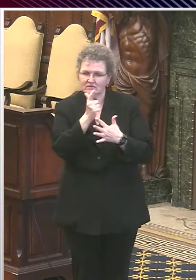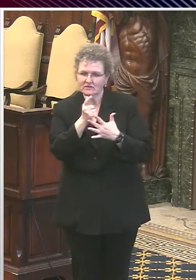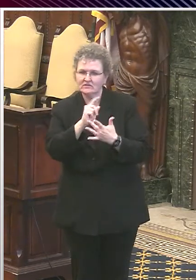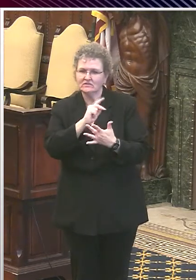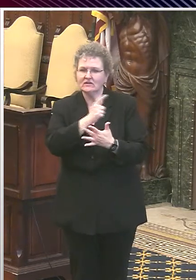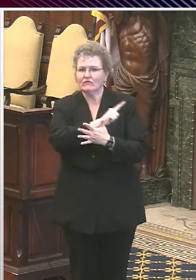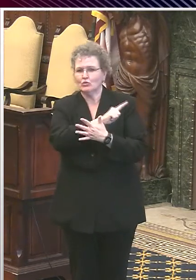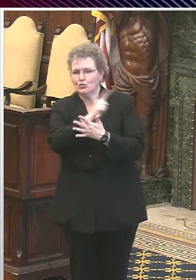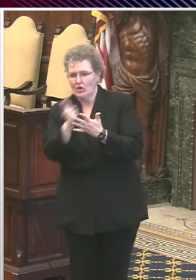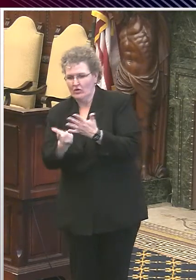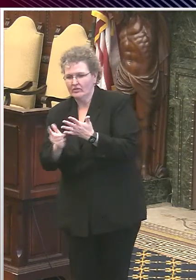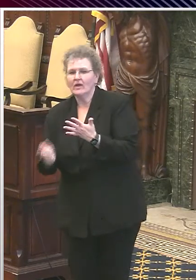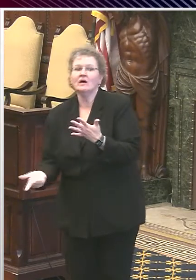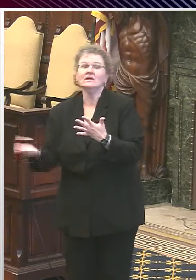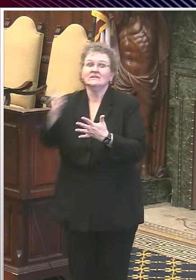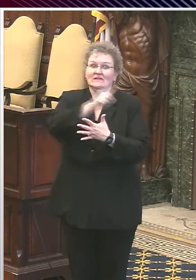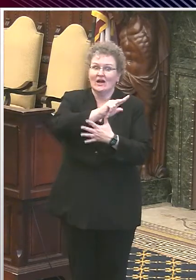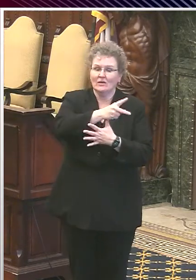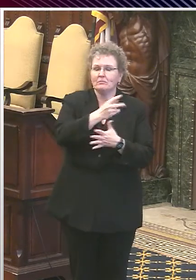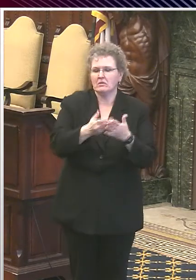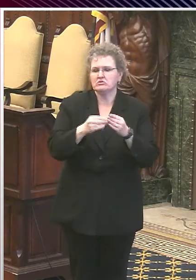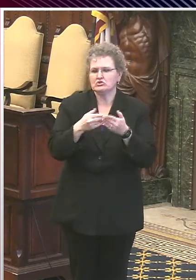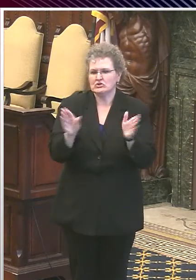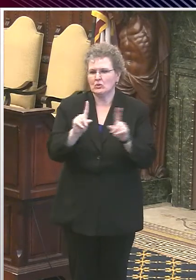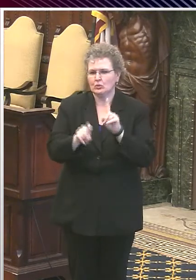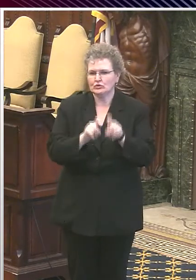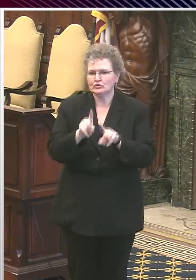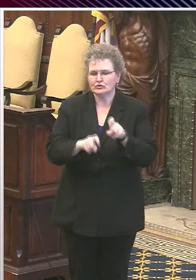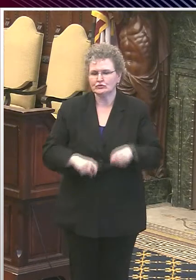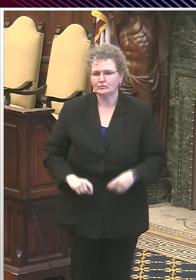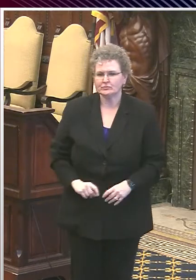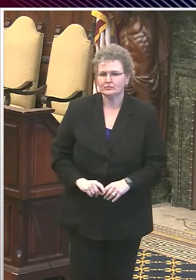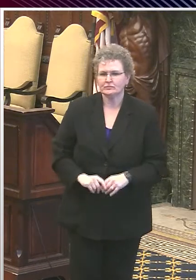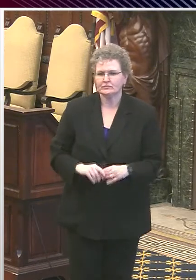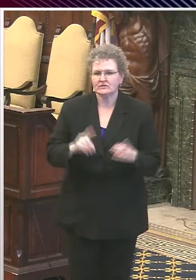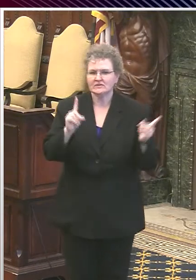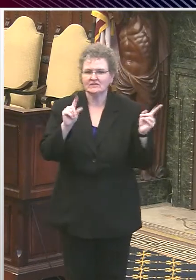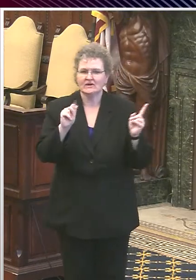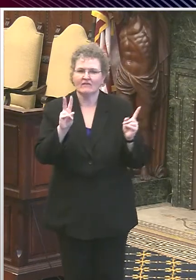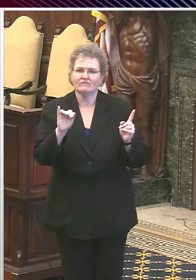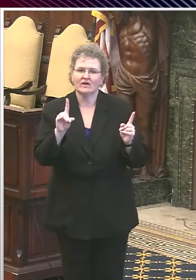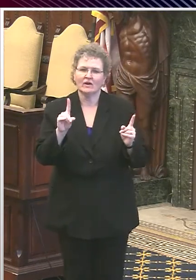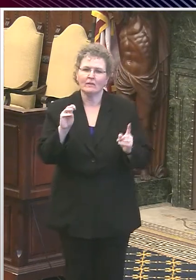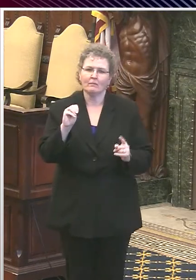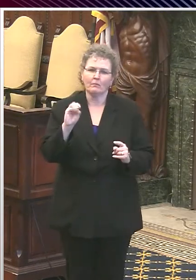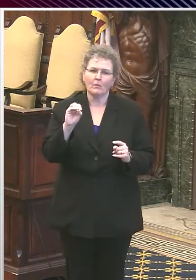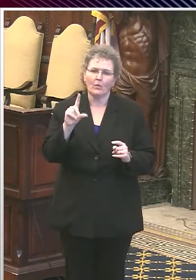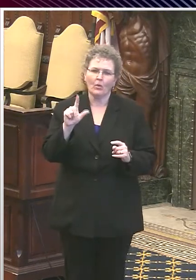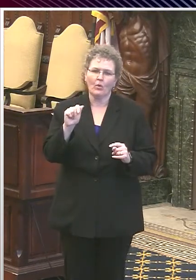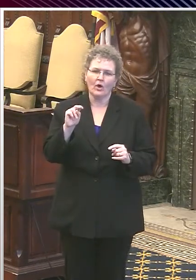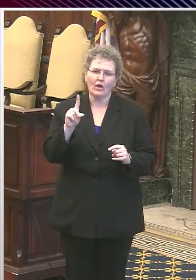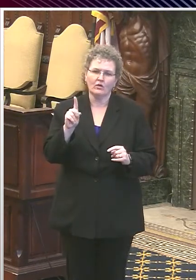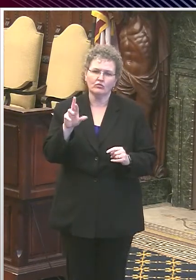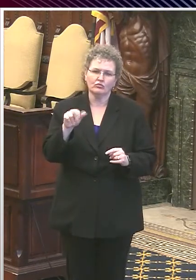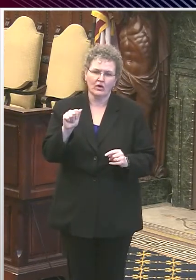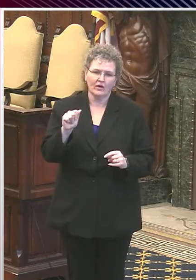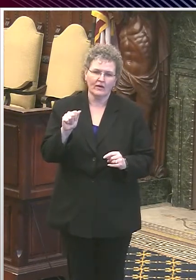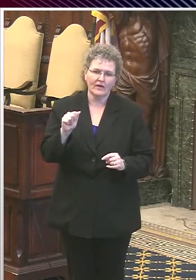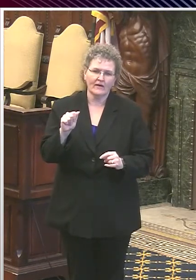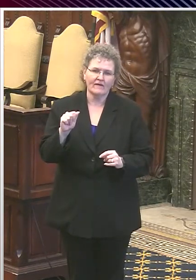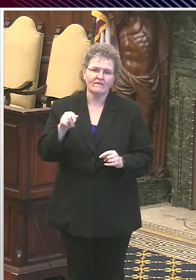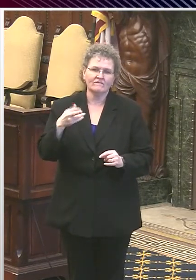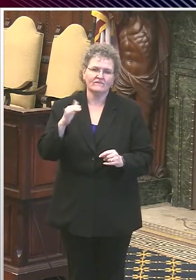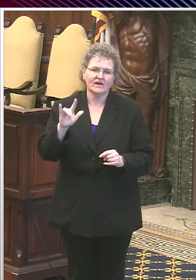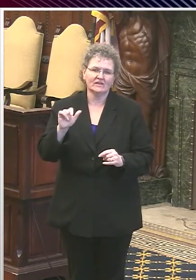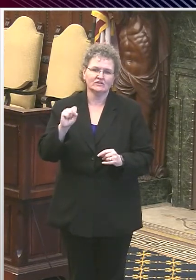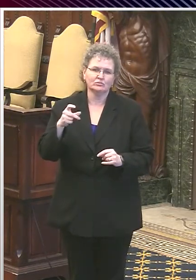other topics. Let's start off today with David Melandra of Philly Sports Network. My question is for